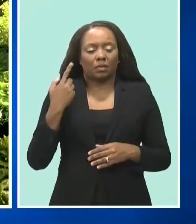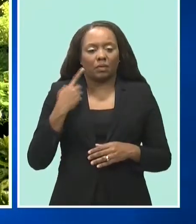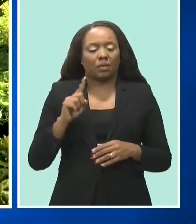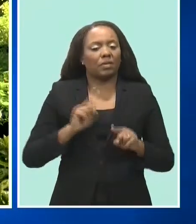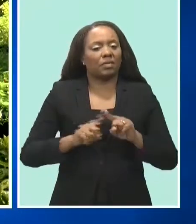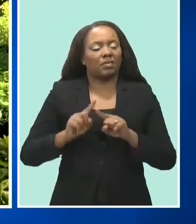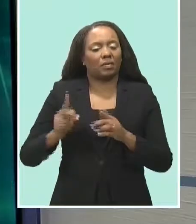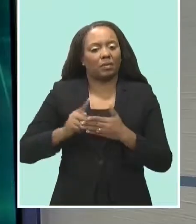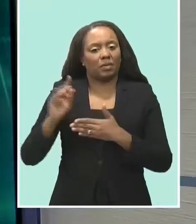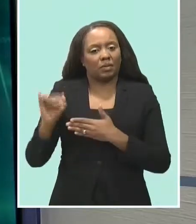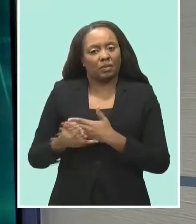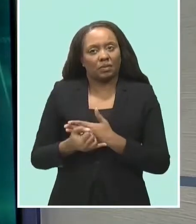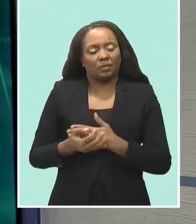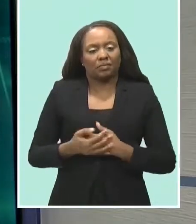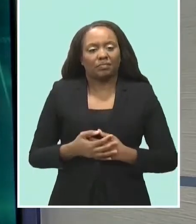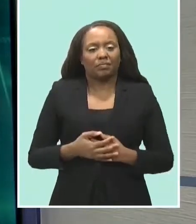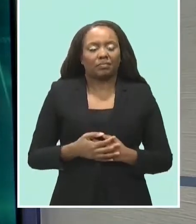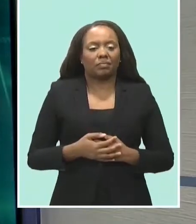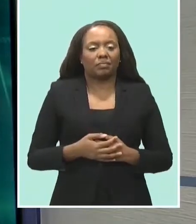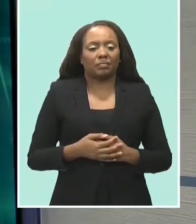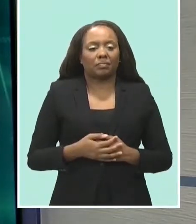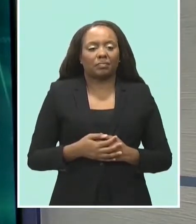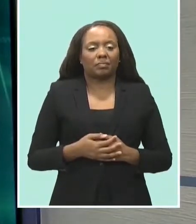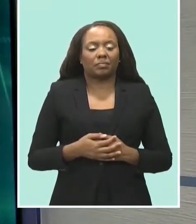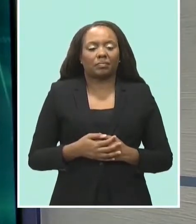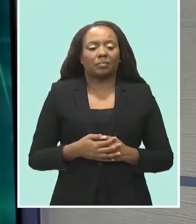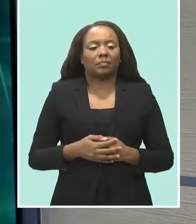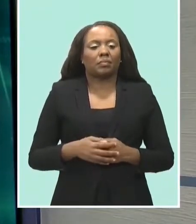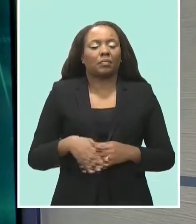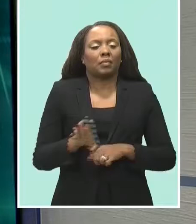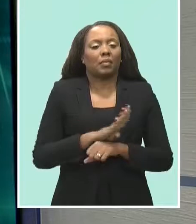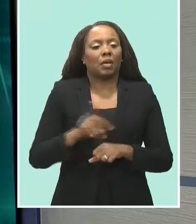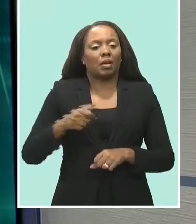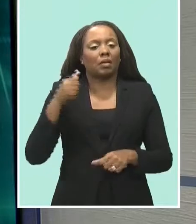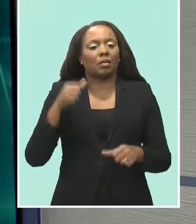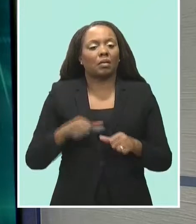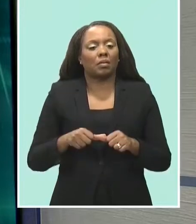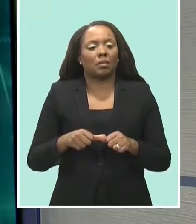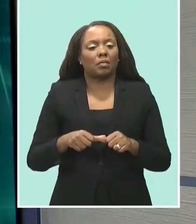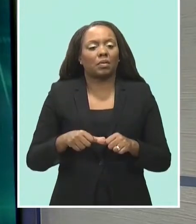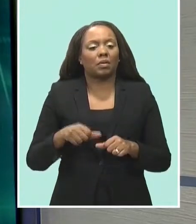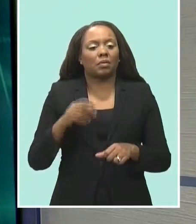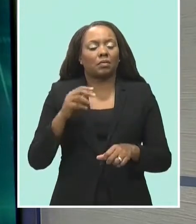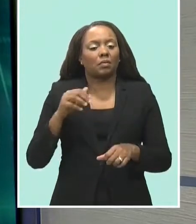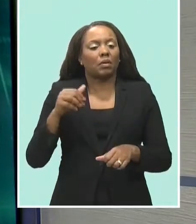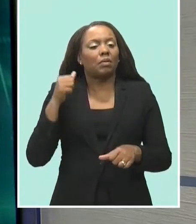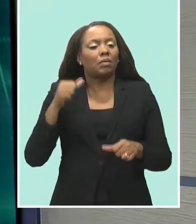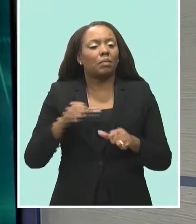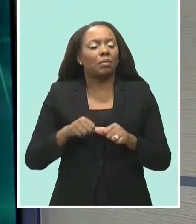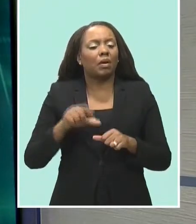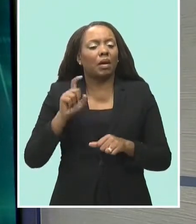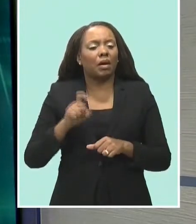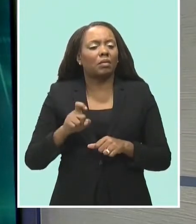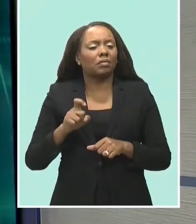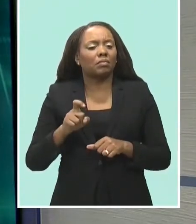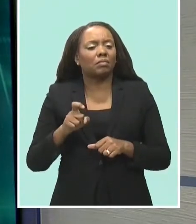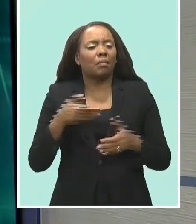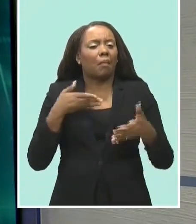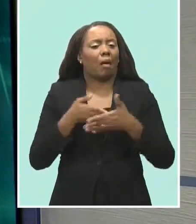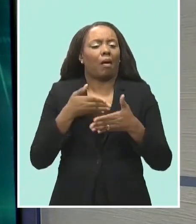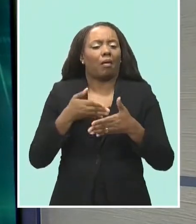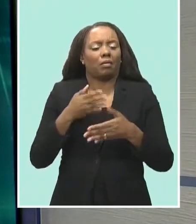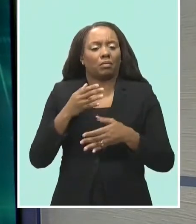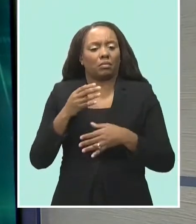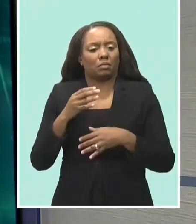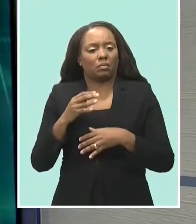those projects. Barbados is being reminded of the importance of adhering to international anti-money laundering